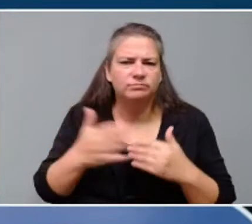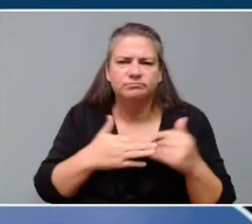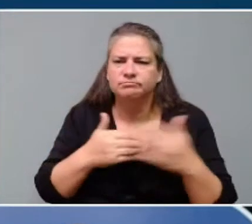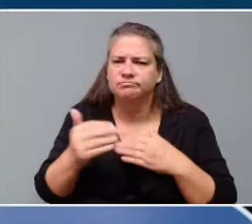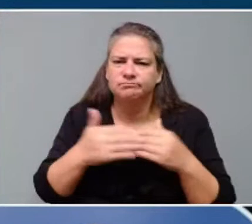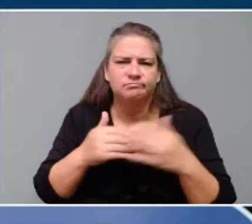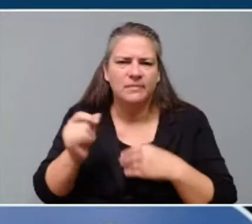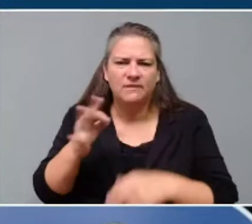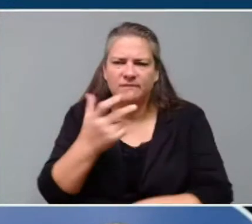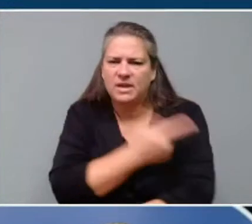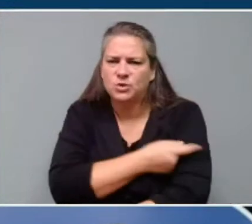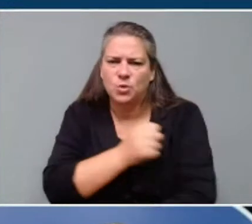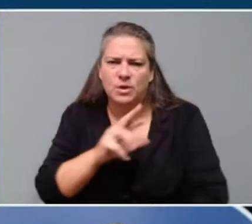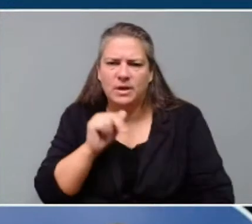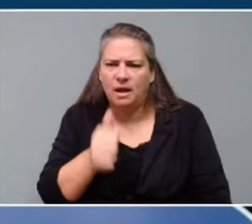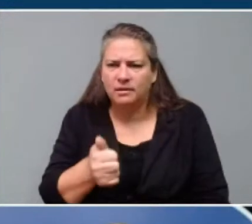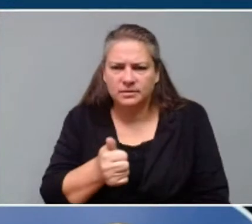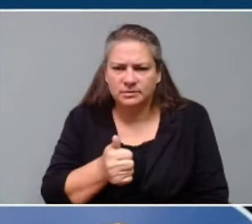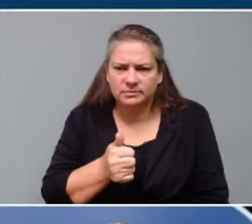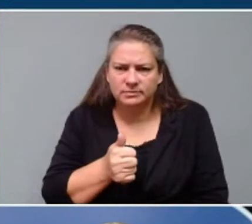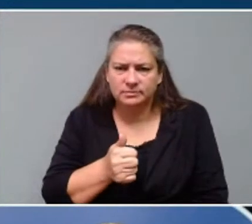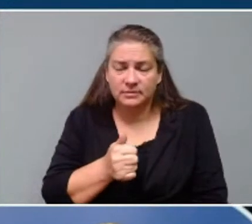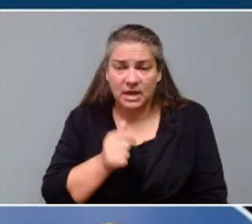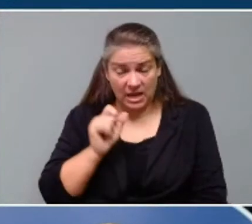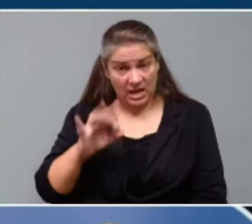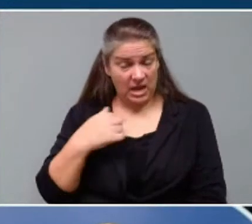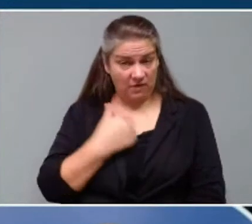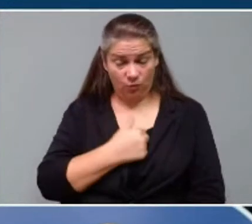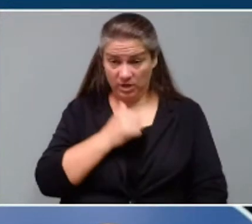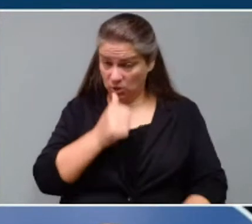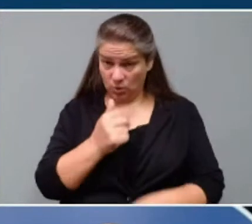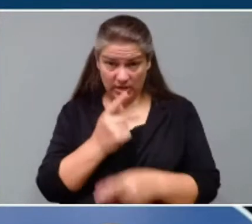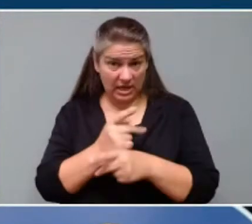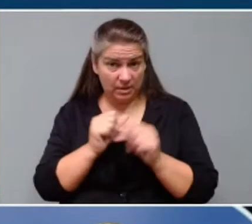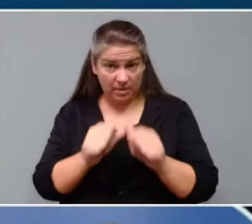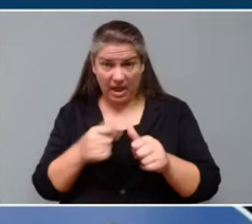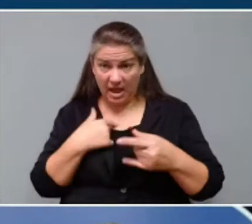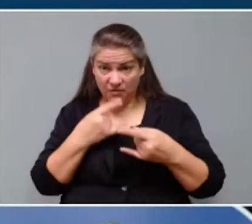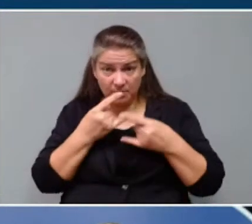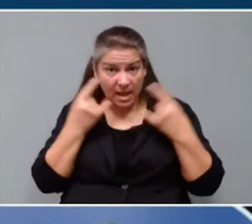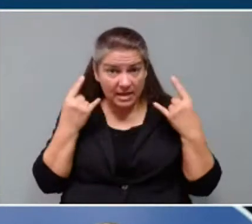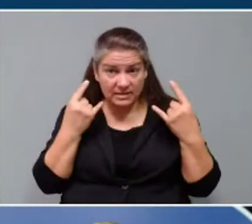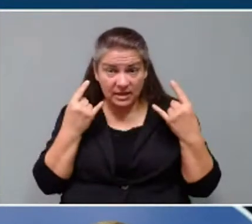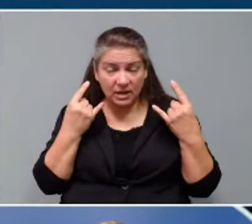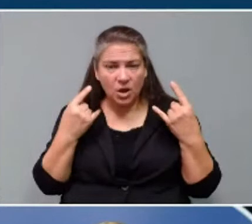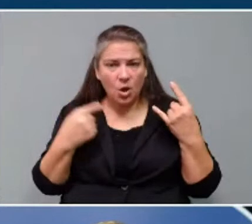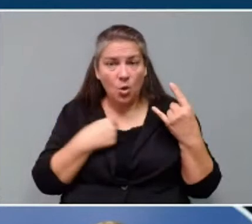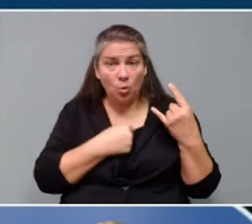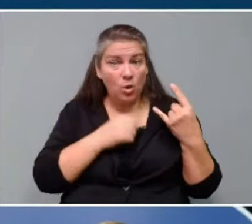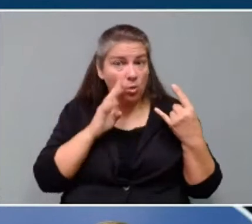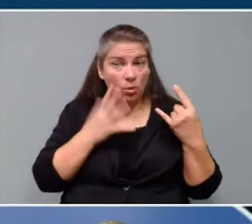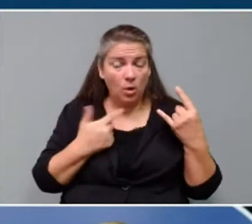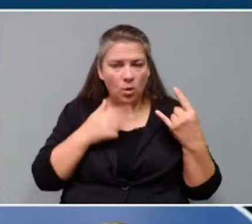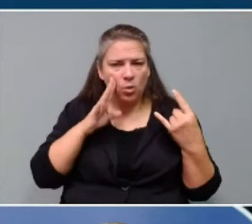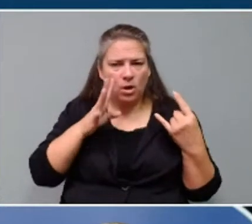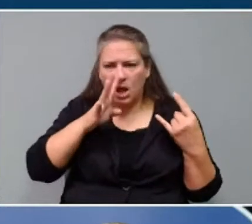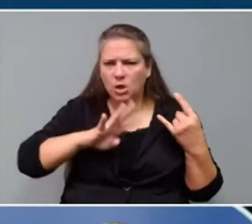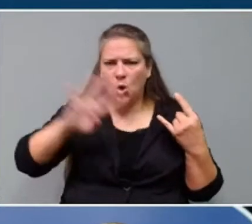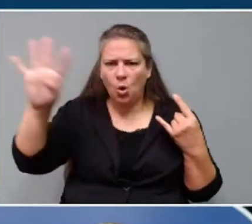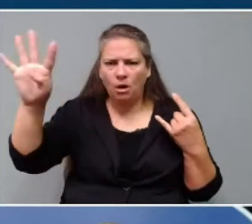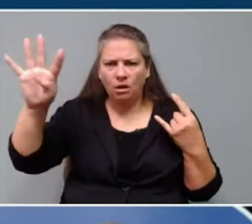status. So if we don't continue universal masking, we need to know we are ignoring or disagreeing with the